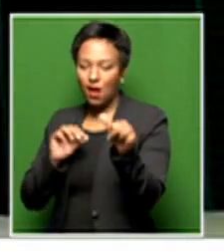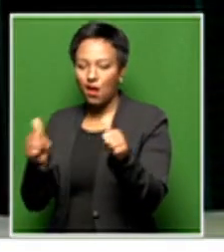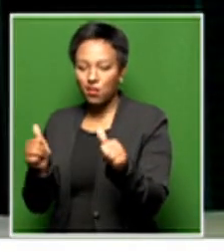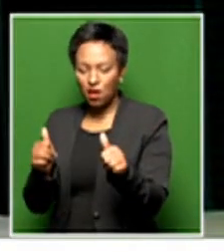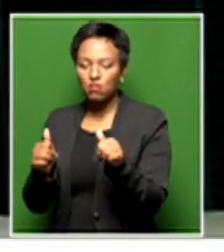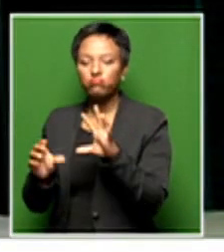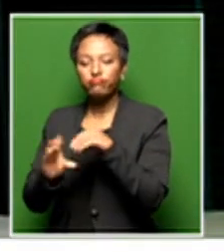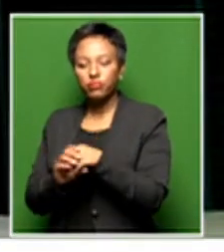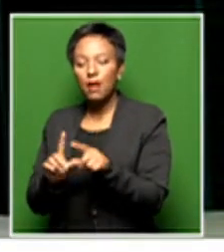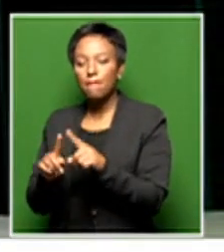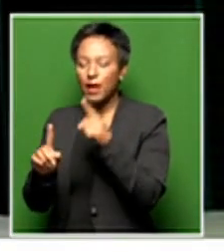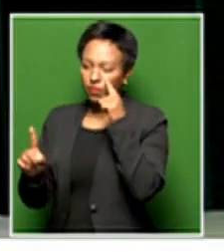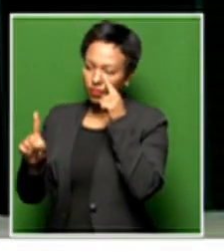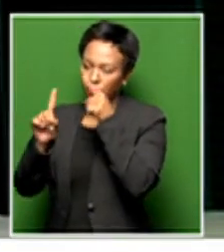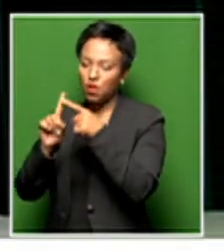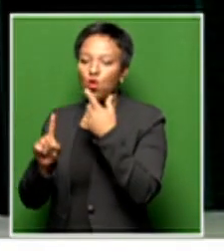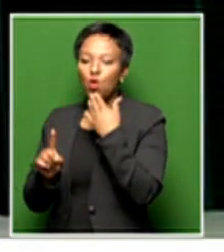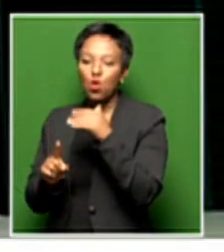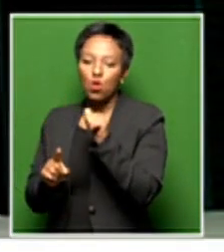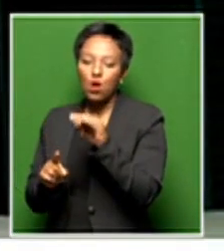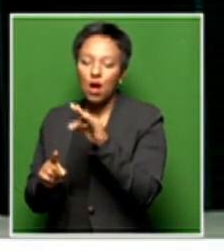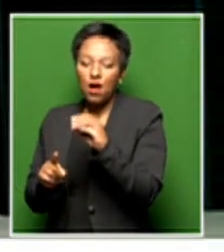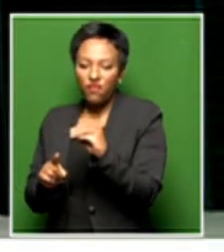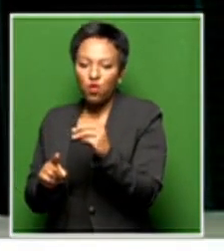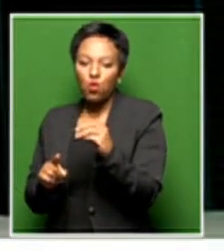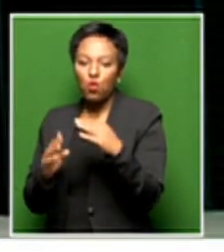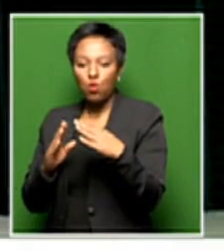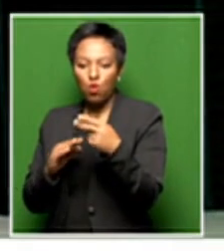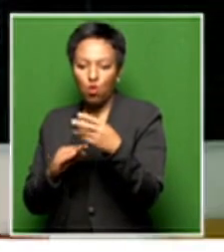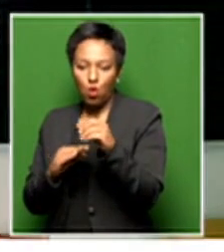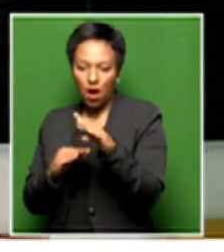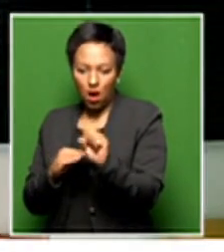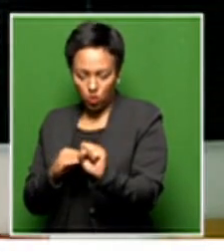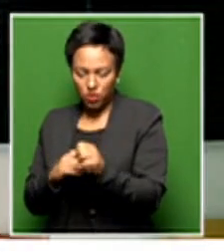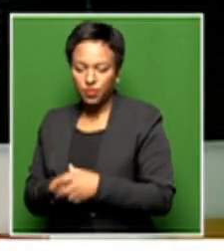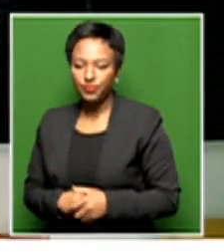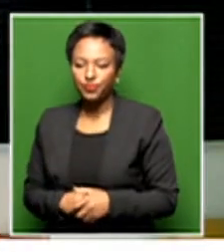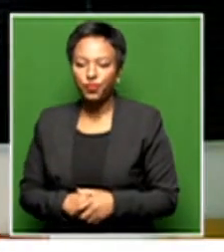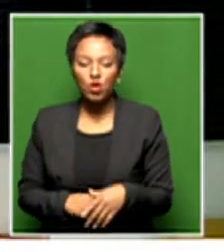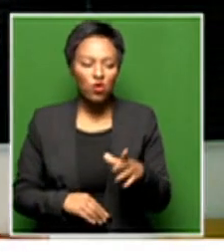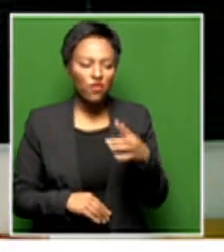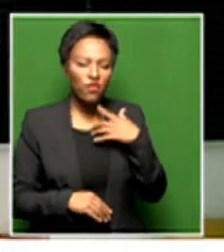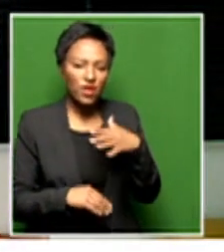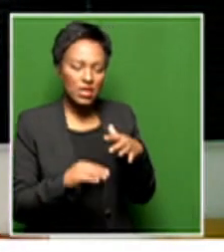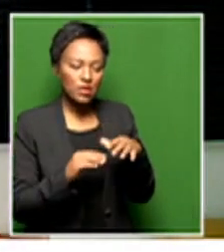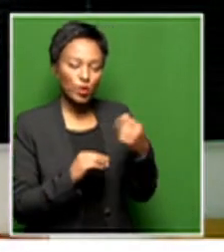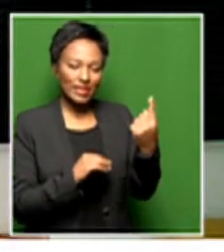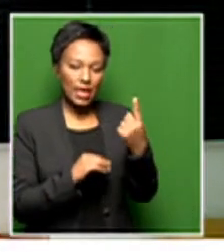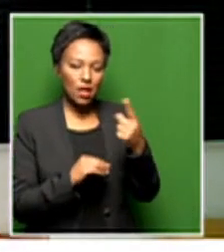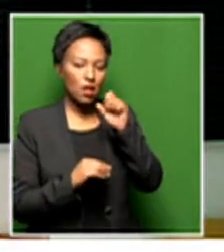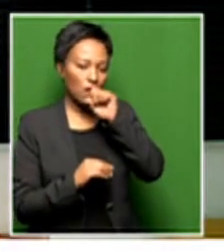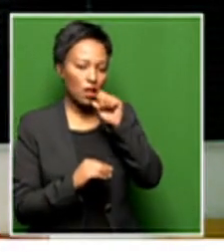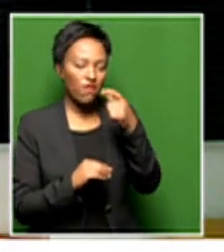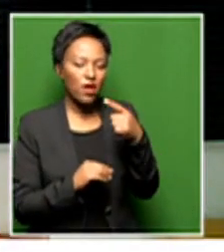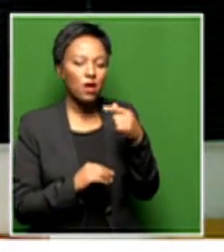etc. But my root genre of music is Afro house. Okay. And you recently released your latest single, Addicted. Take us through the